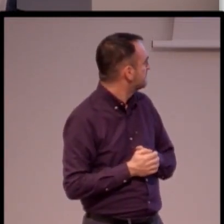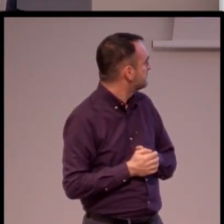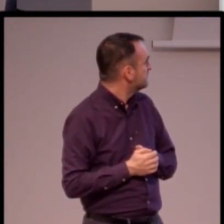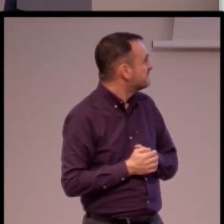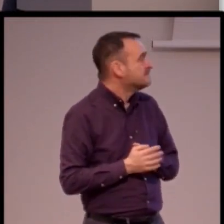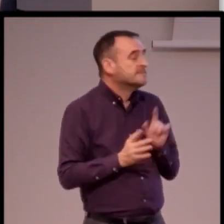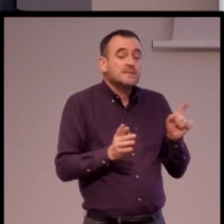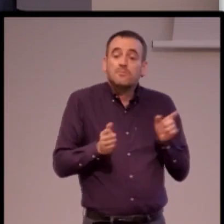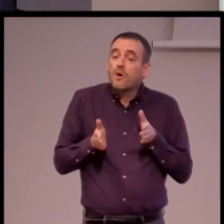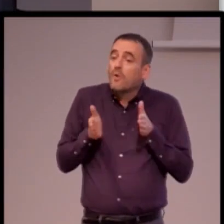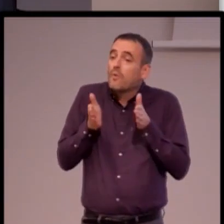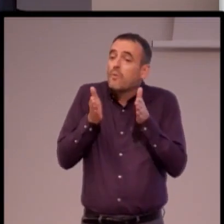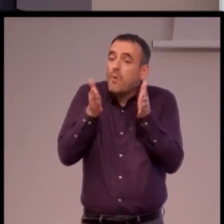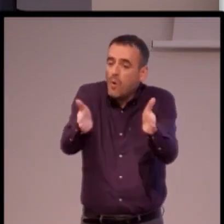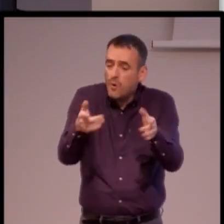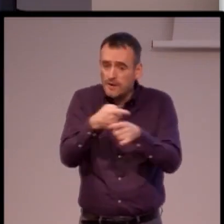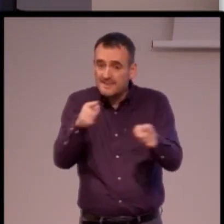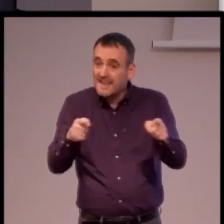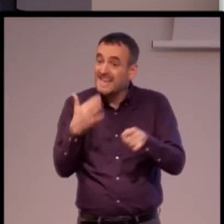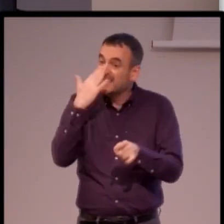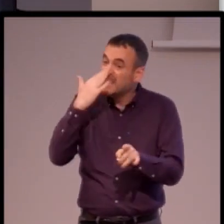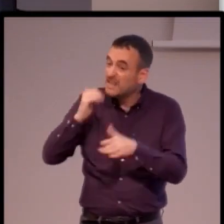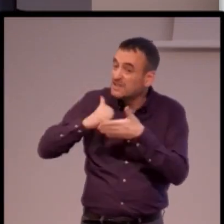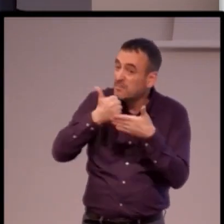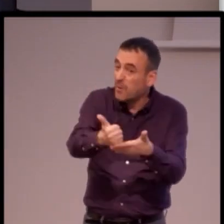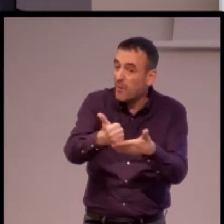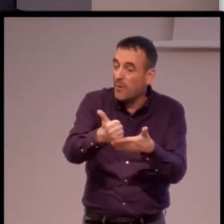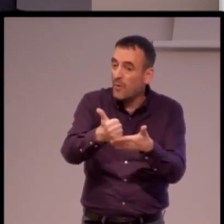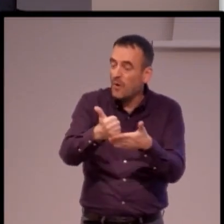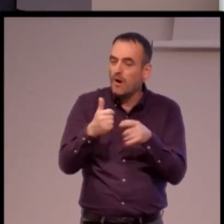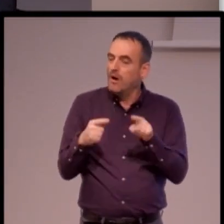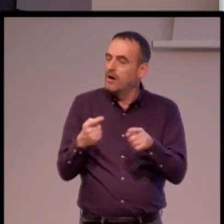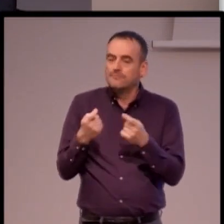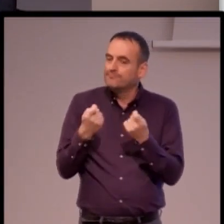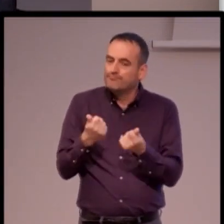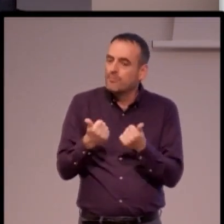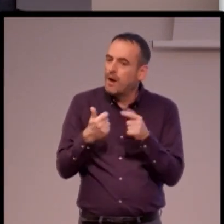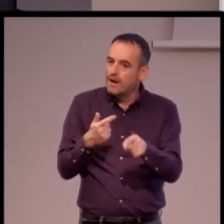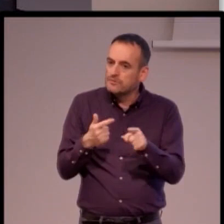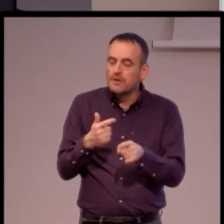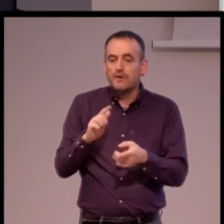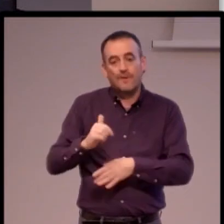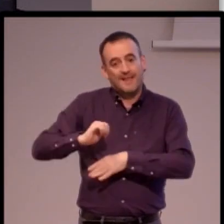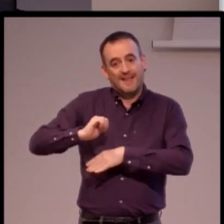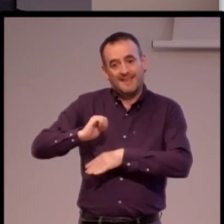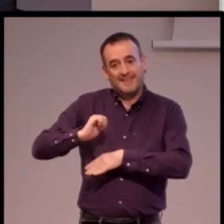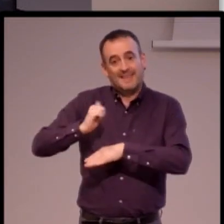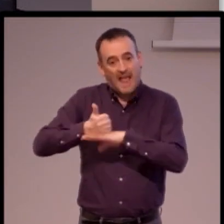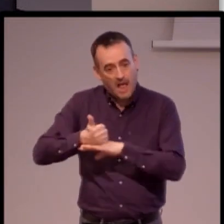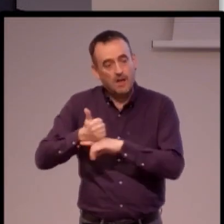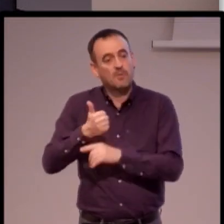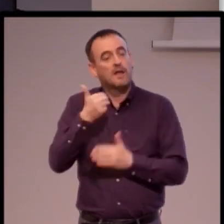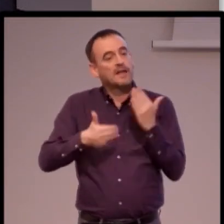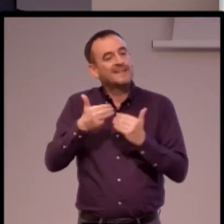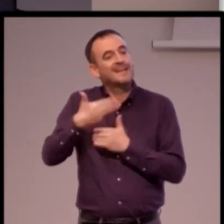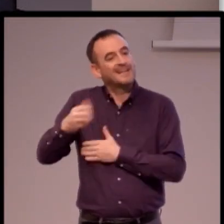But provision on the wards for teenagers arguably lagged in the 80s and 90s, although we do get the establishment of the Teenage Cancer Trust